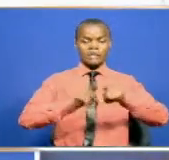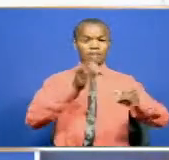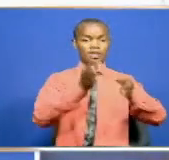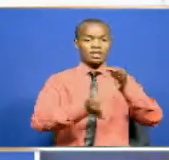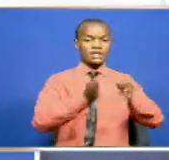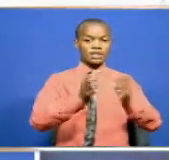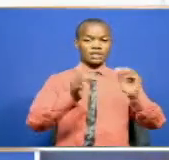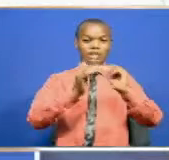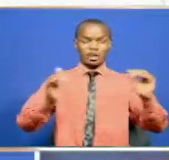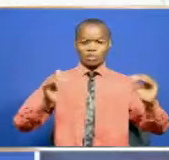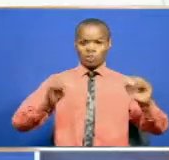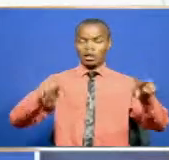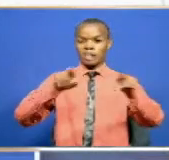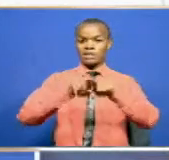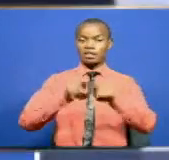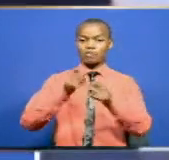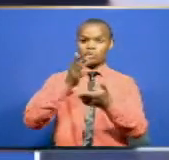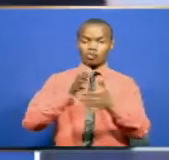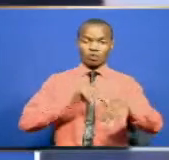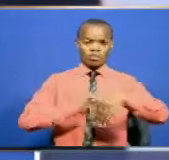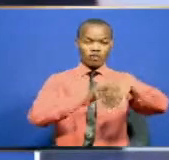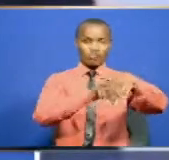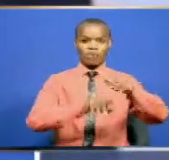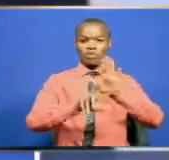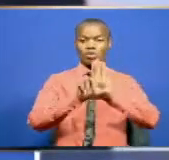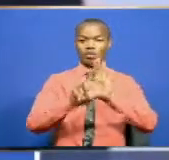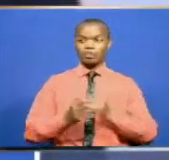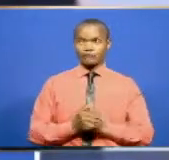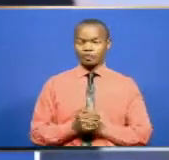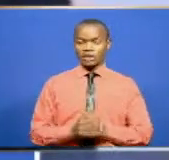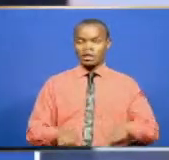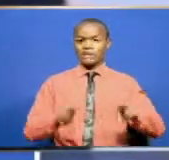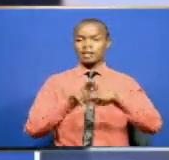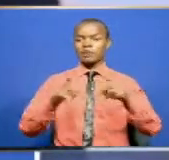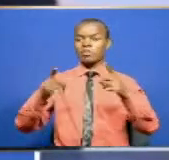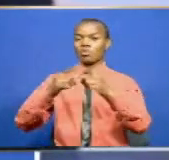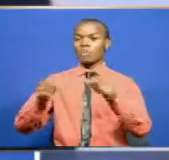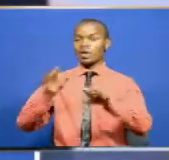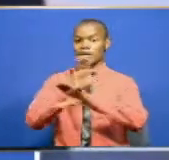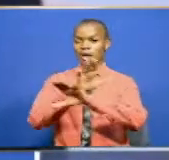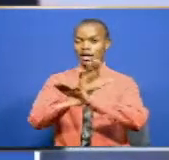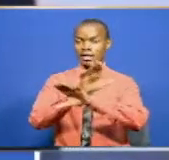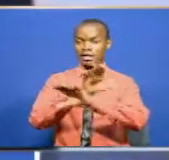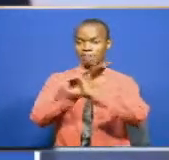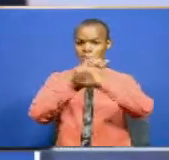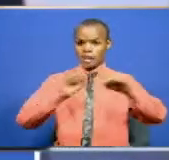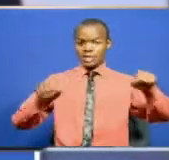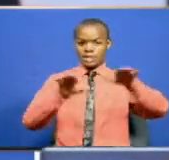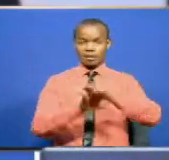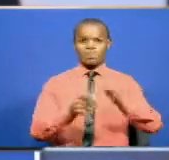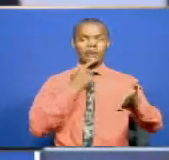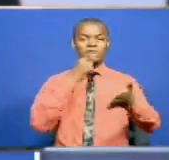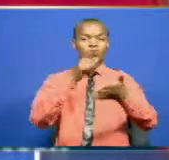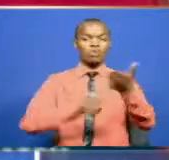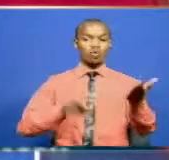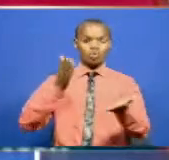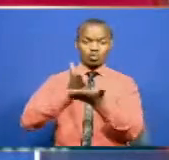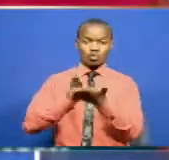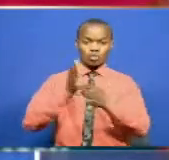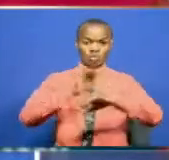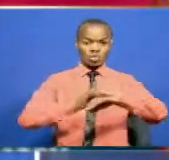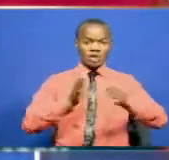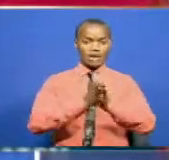who contributed to the rule of law. He termed the late senator as a modest yet gifted, insightful, progressive, and